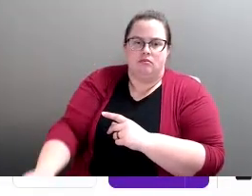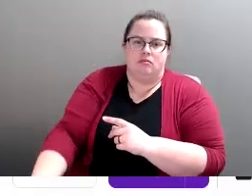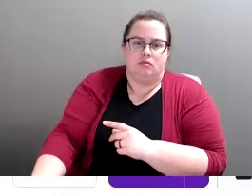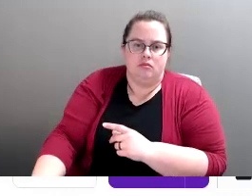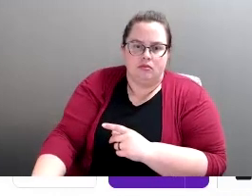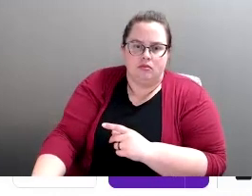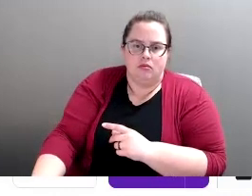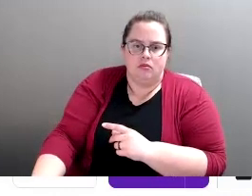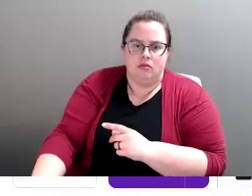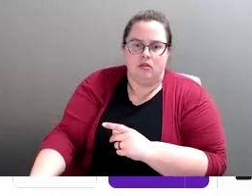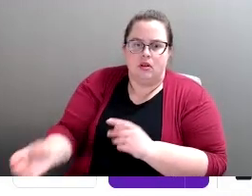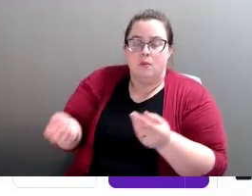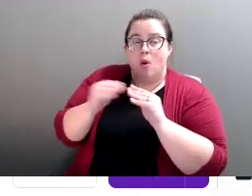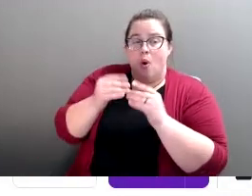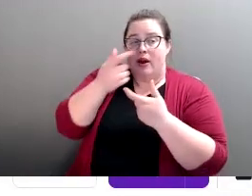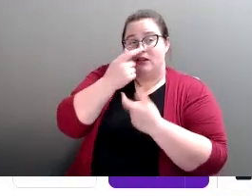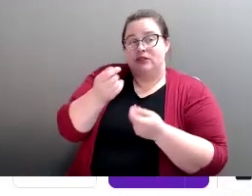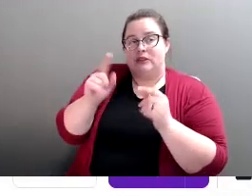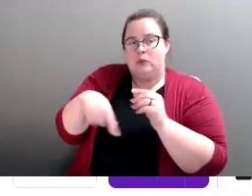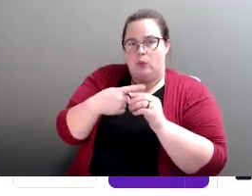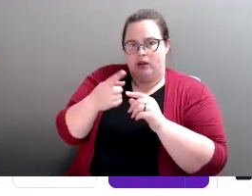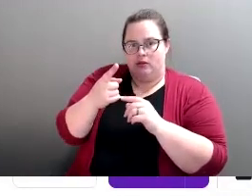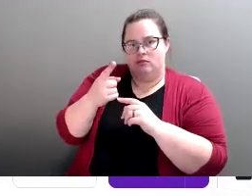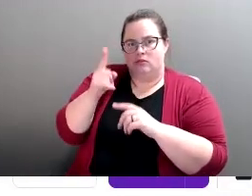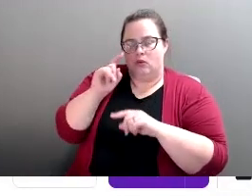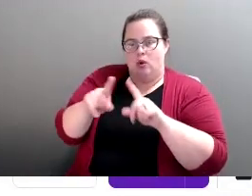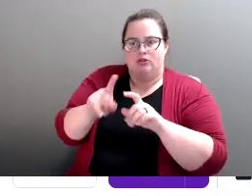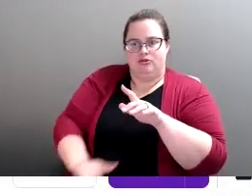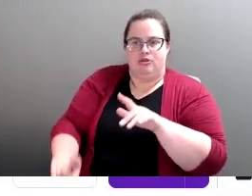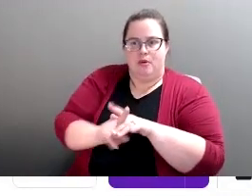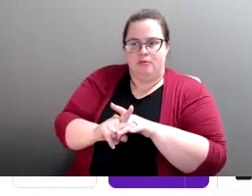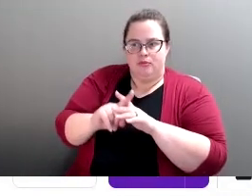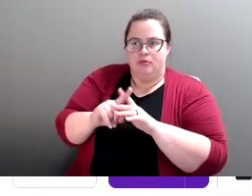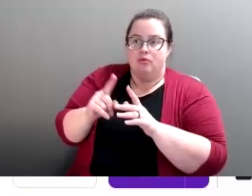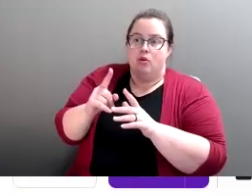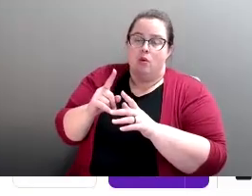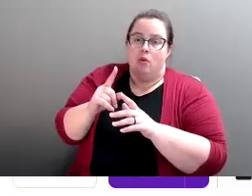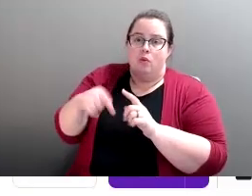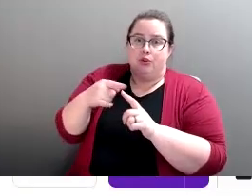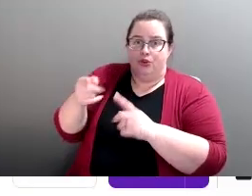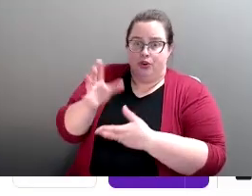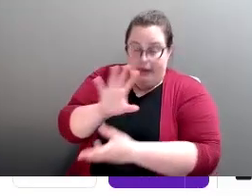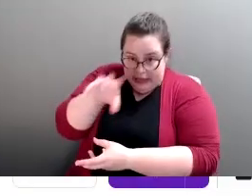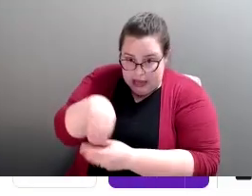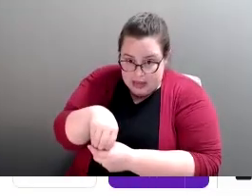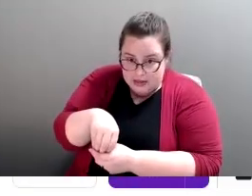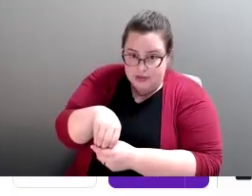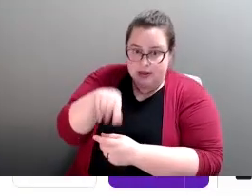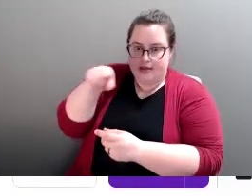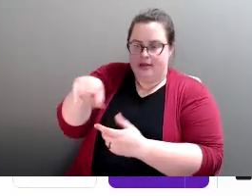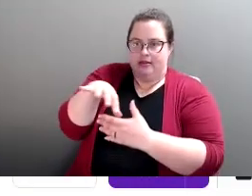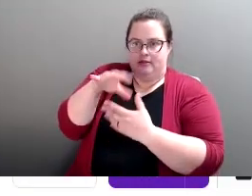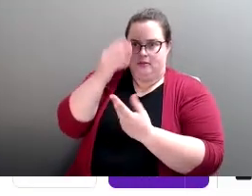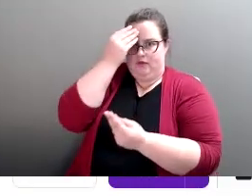interesting when there's questions that come up, like when students are engaged. So when you're engaged, right? When you're engaged in this